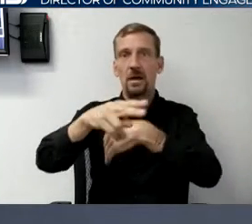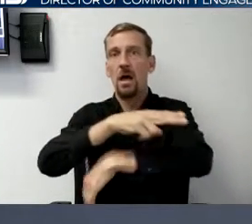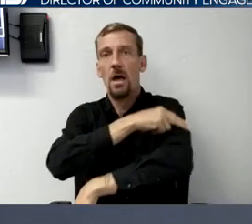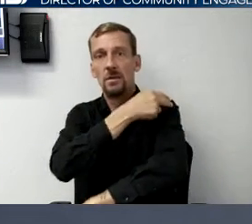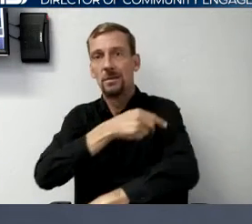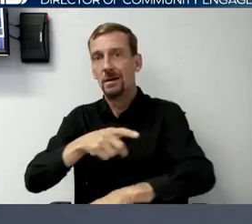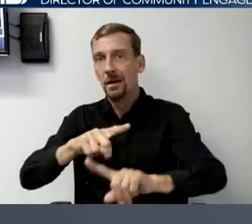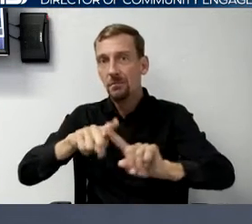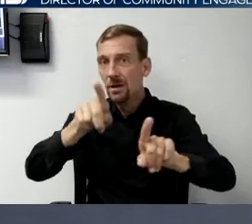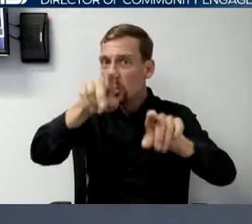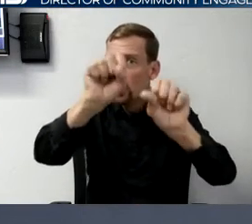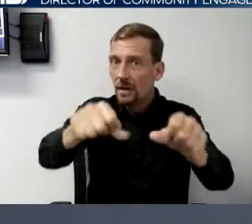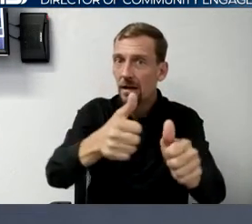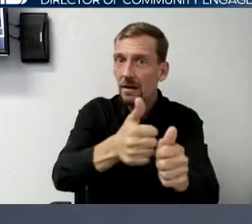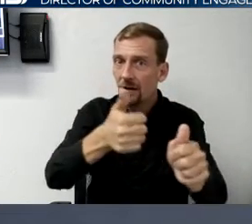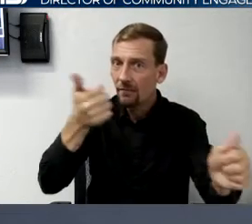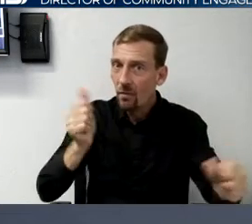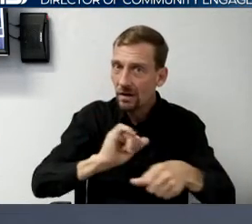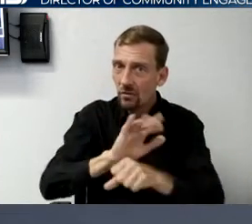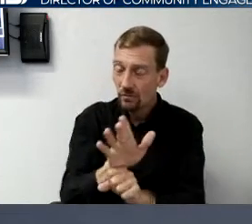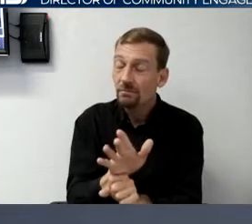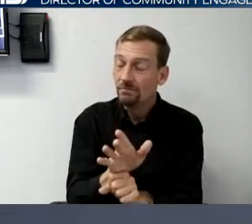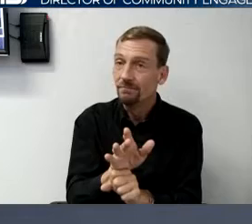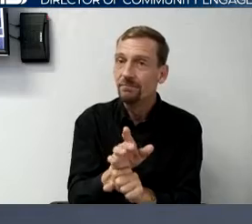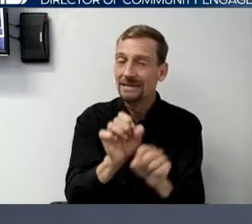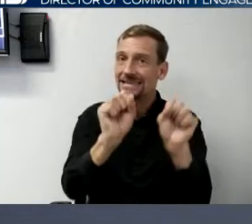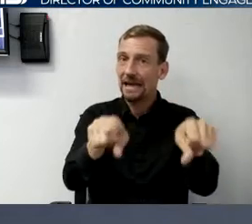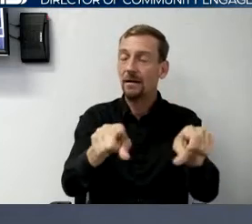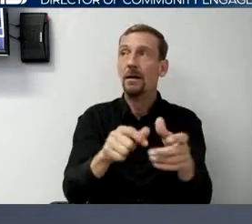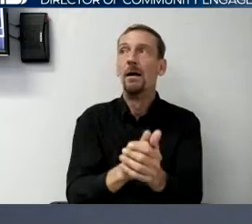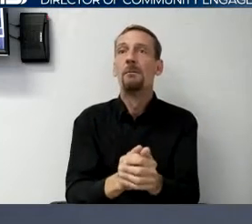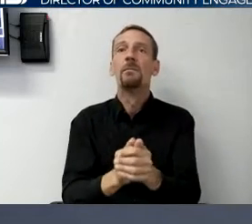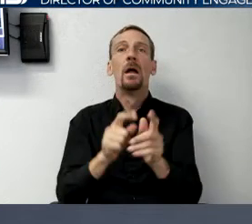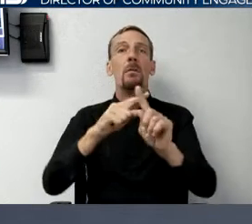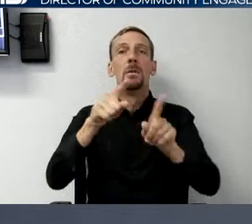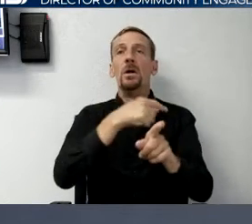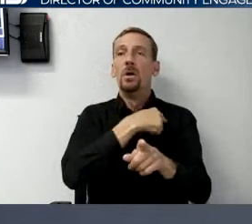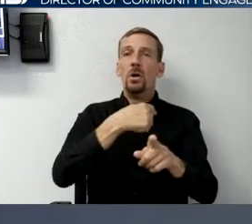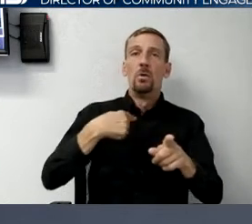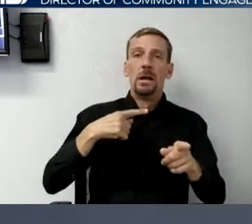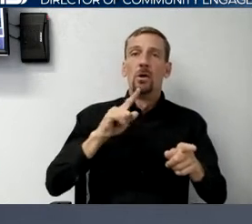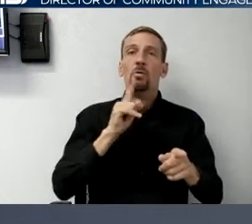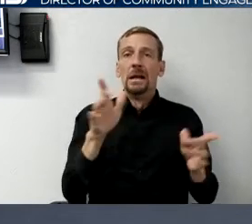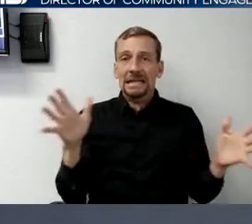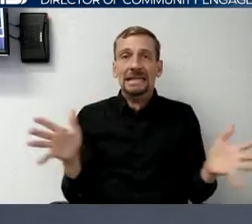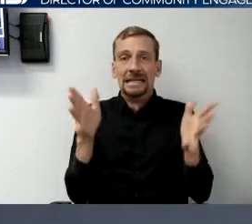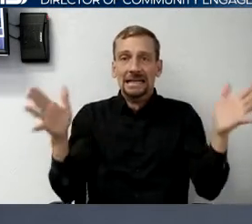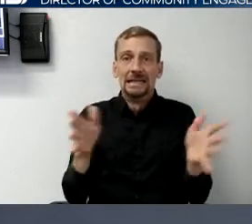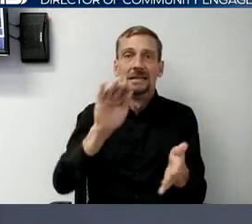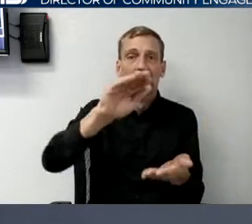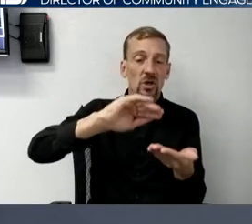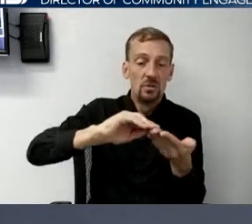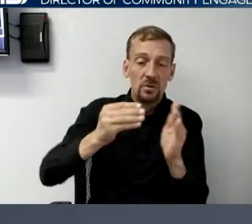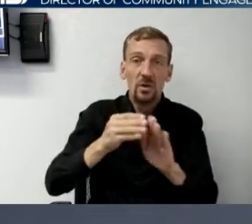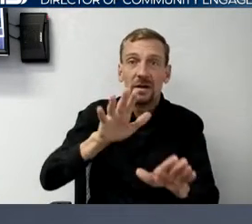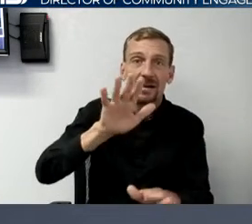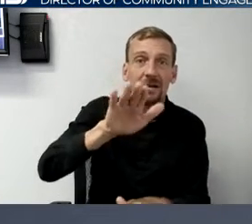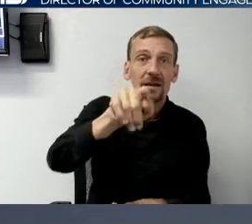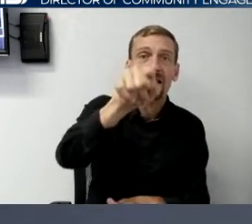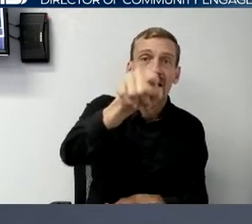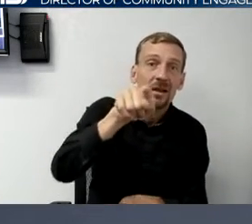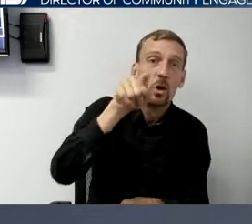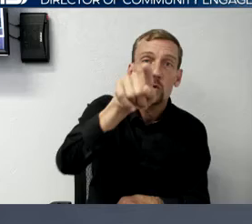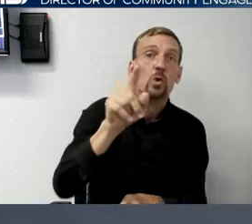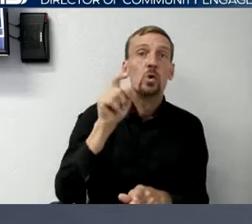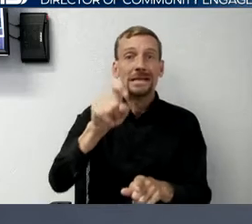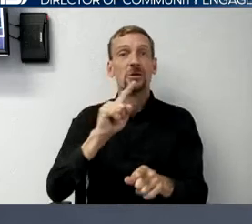can avoid COVID, and so we certainly imploring the county, our community to again